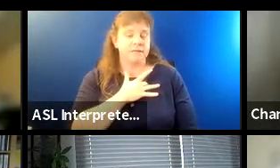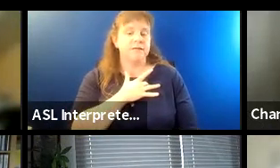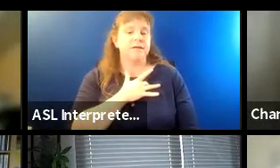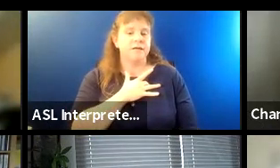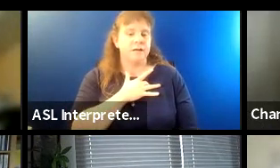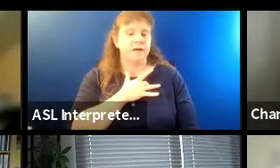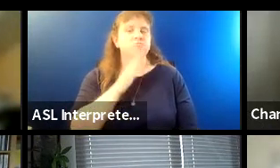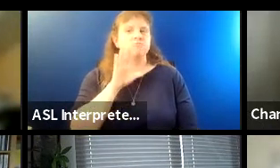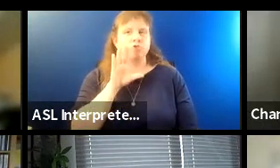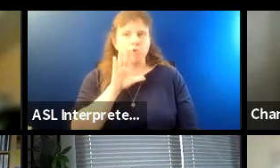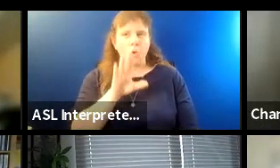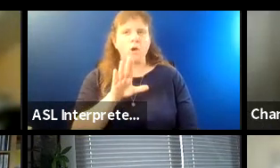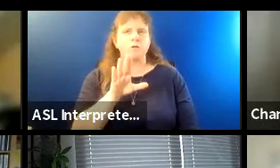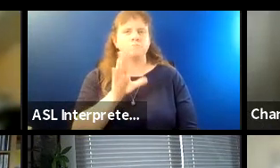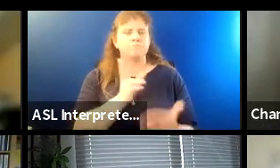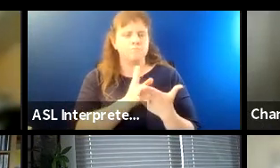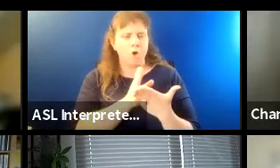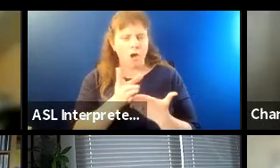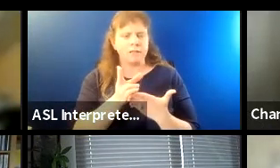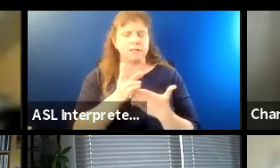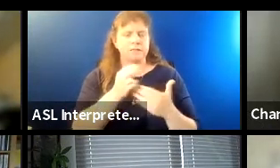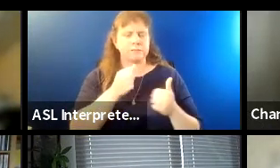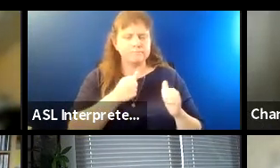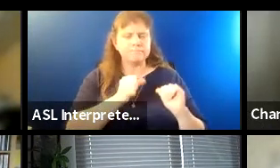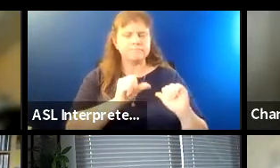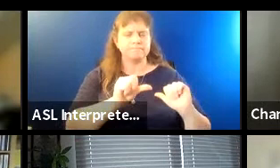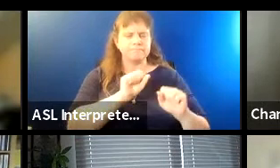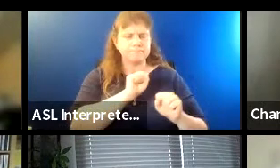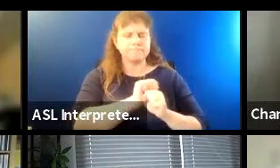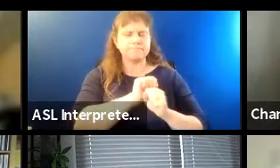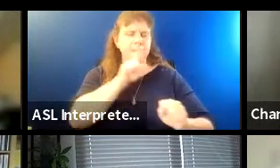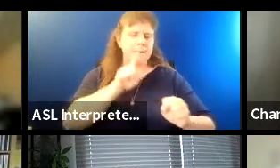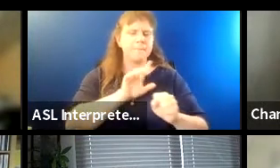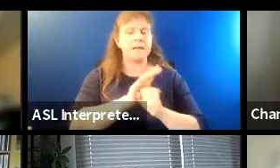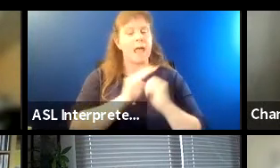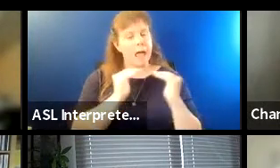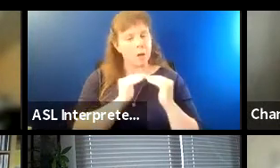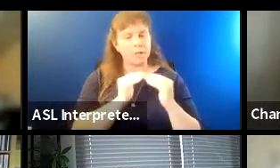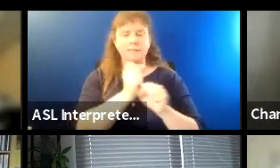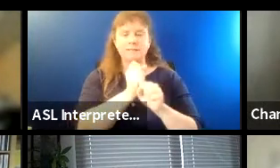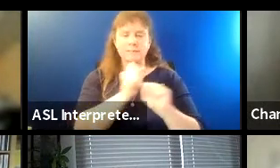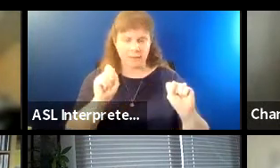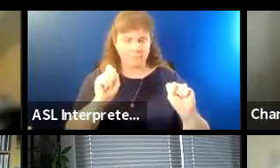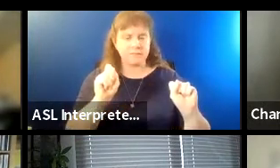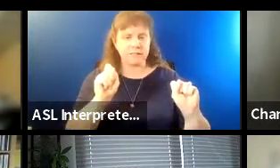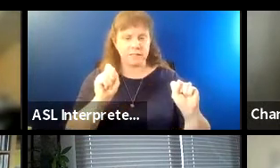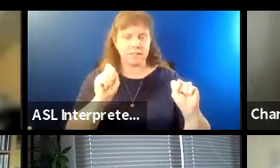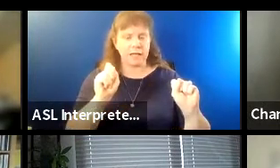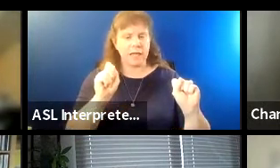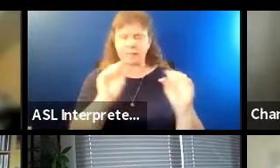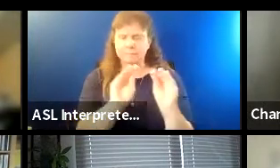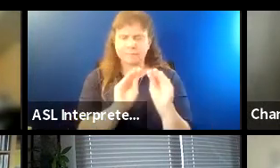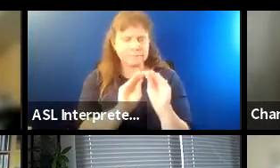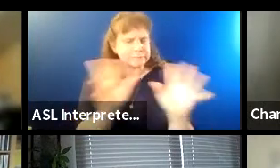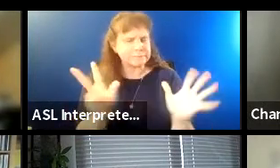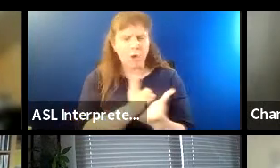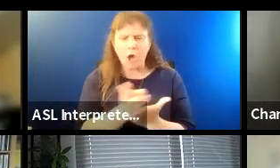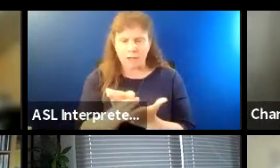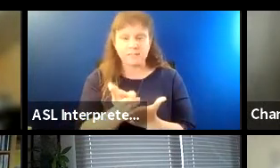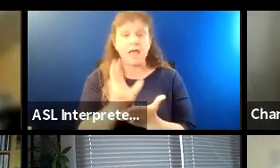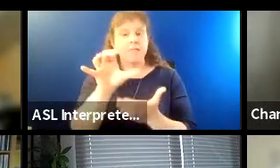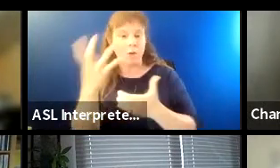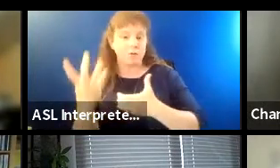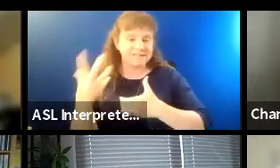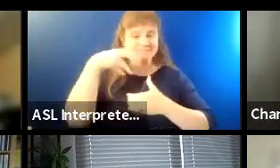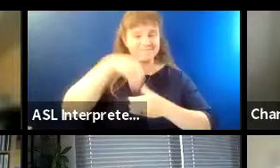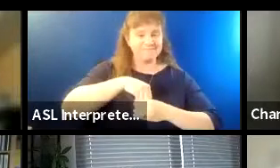intentionality and sincerity of the commitment to equity and safety and transparency, which was embodied in the creation of the